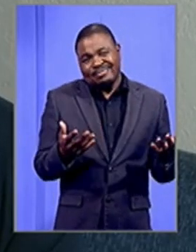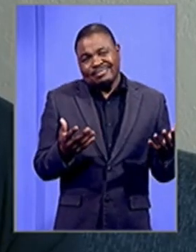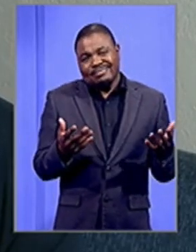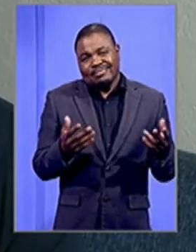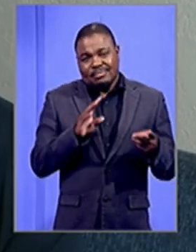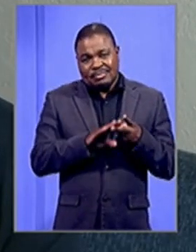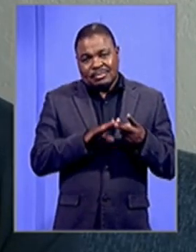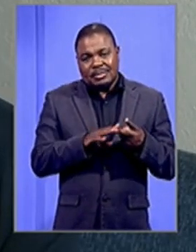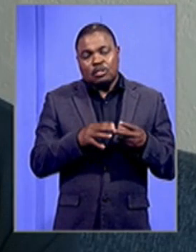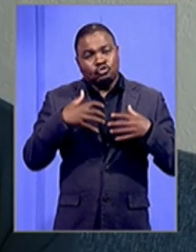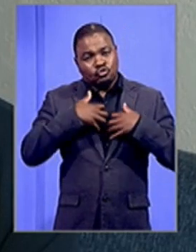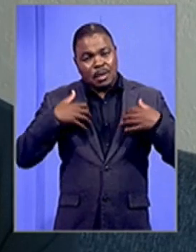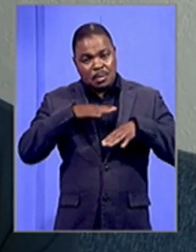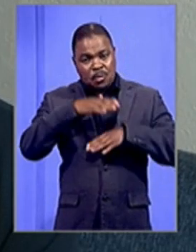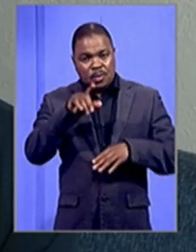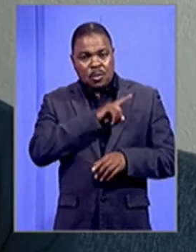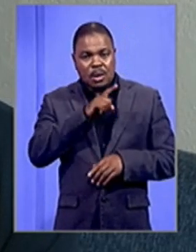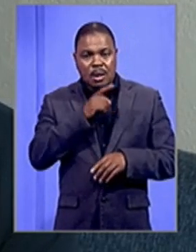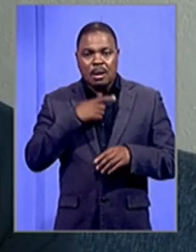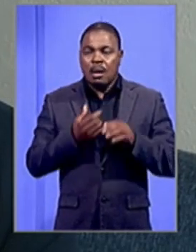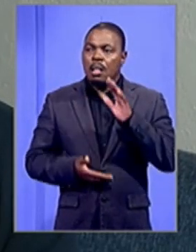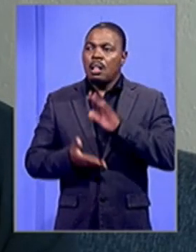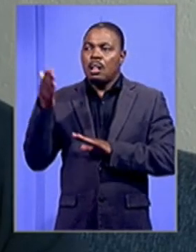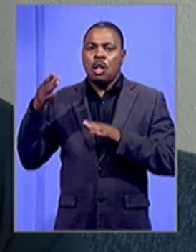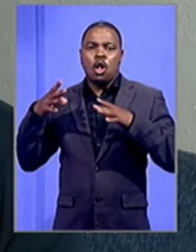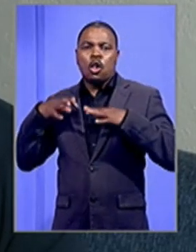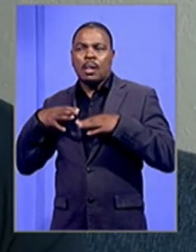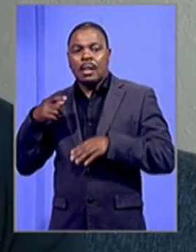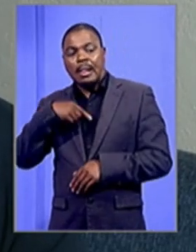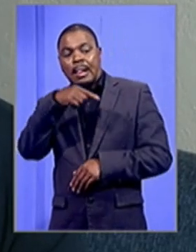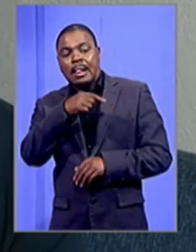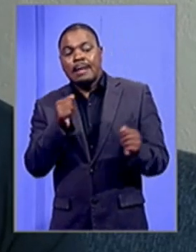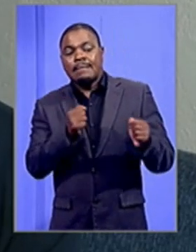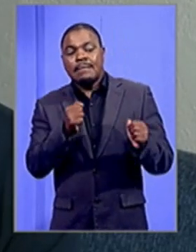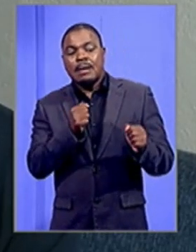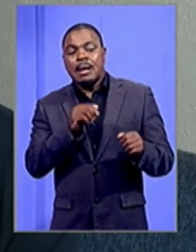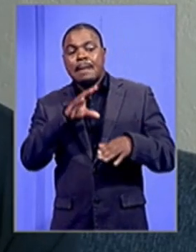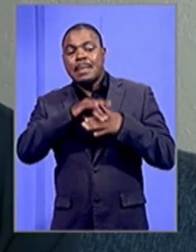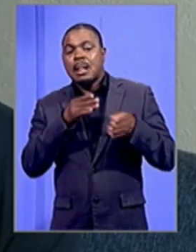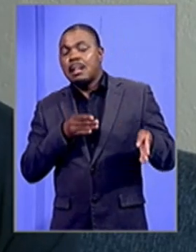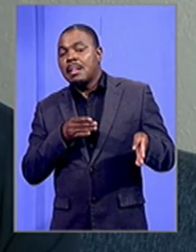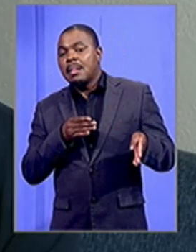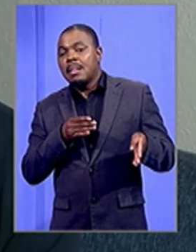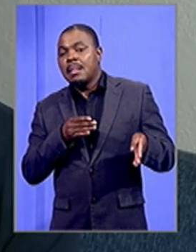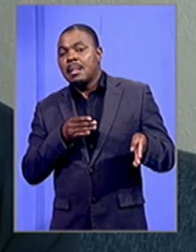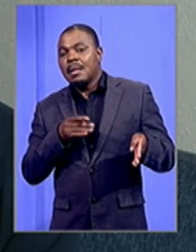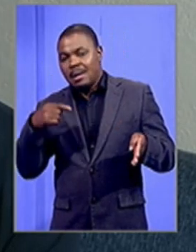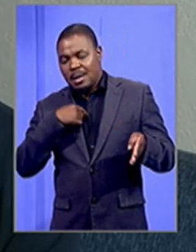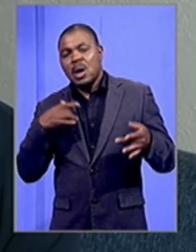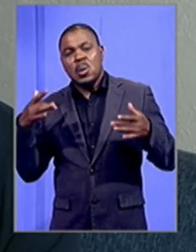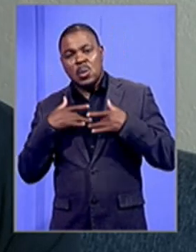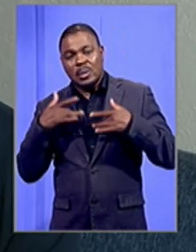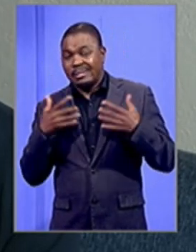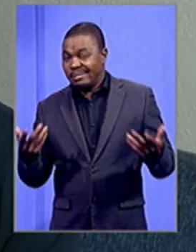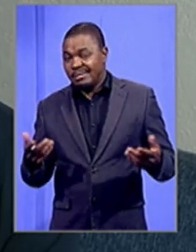The other stress is now going away for the festive, knowing that I have that meat in the freezer. It is a big concern knowing